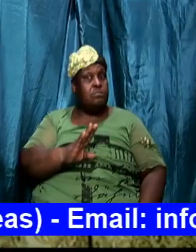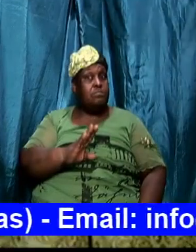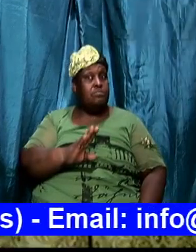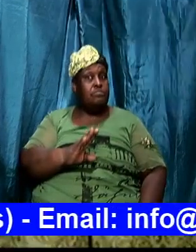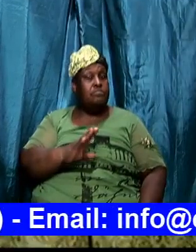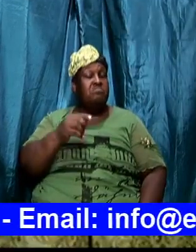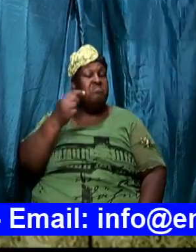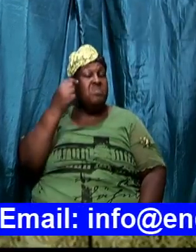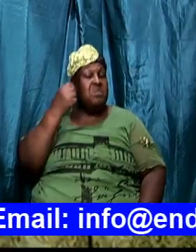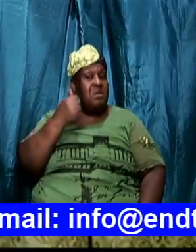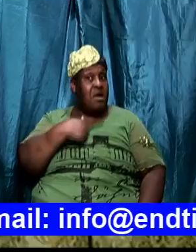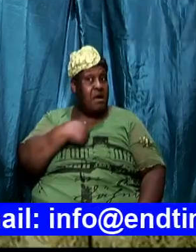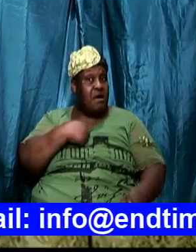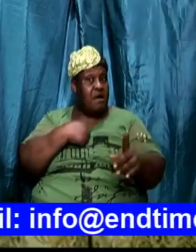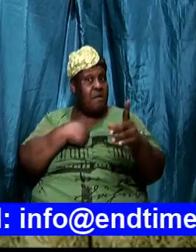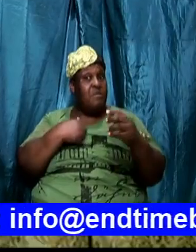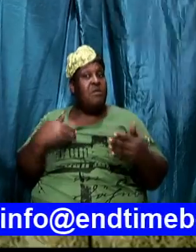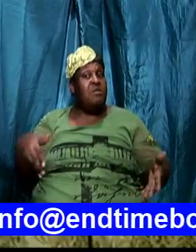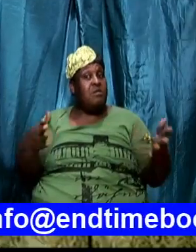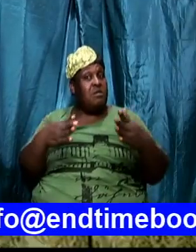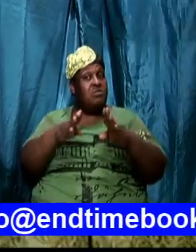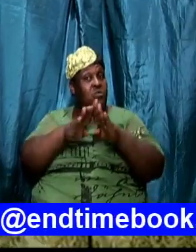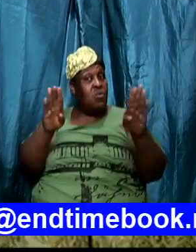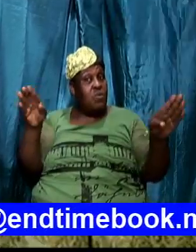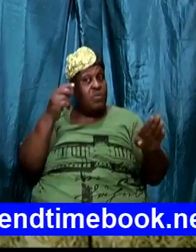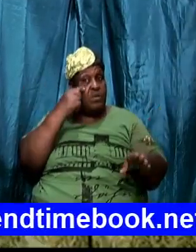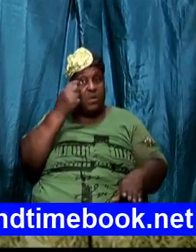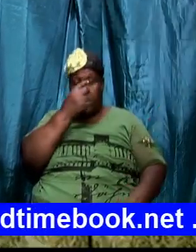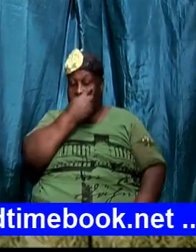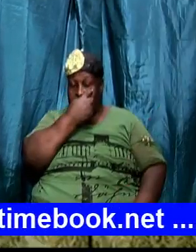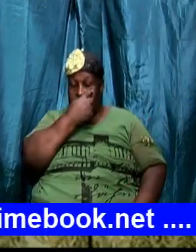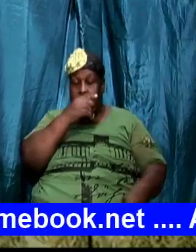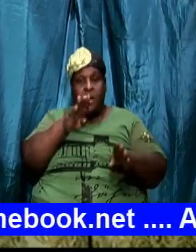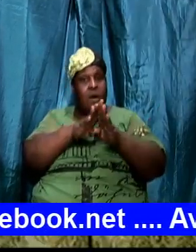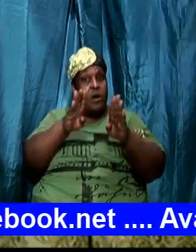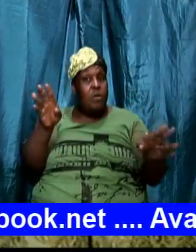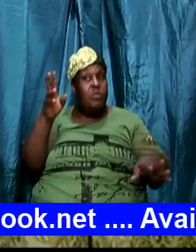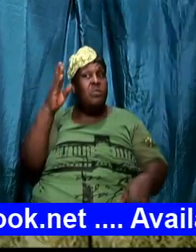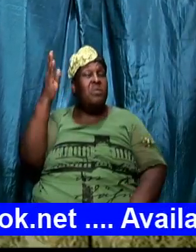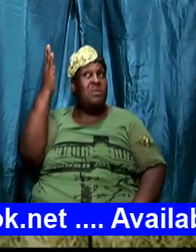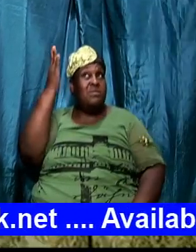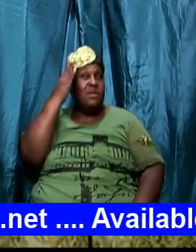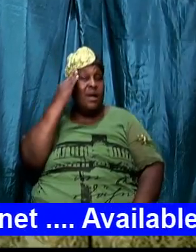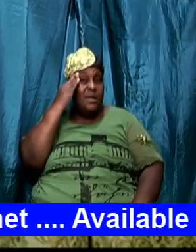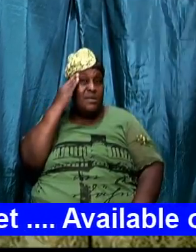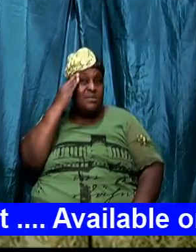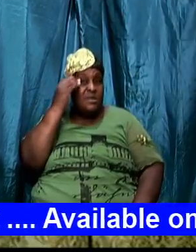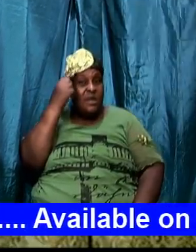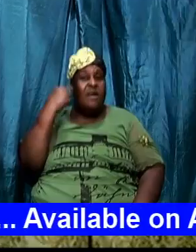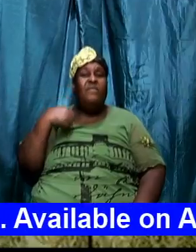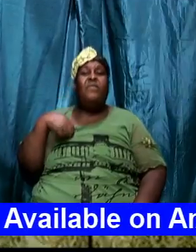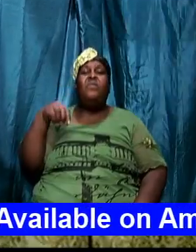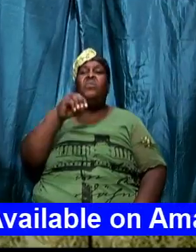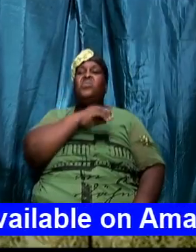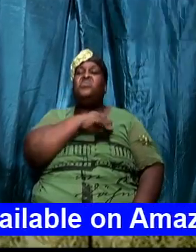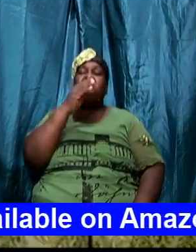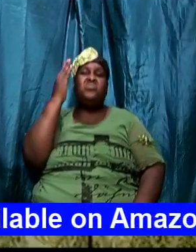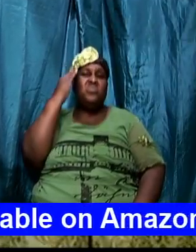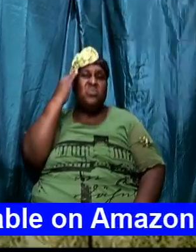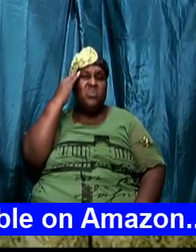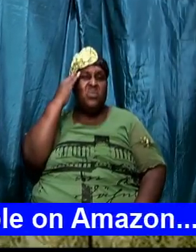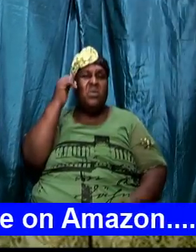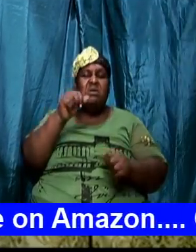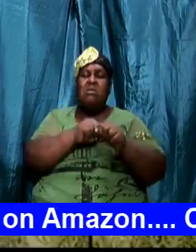to open our eyes and open our awareness for us to know that